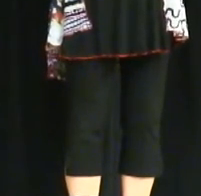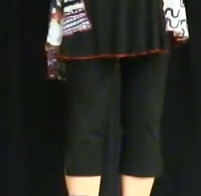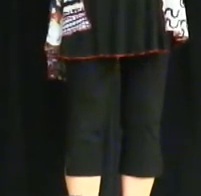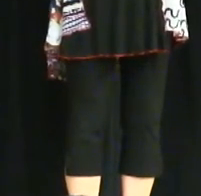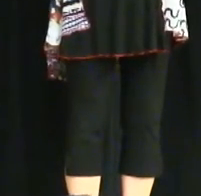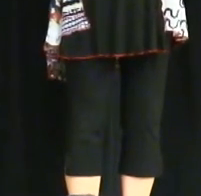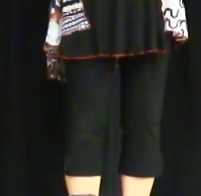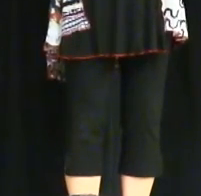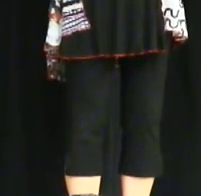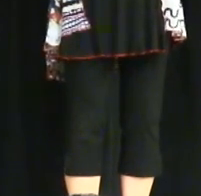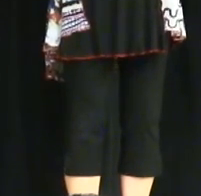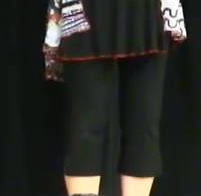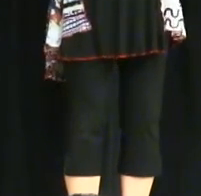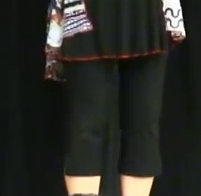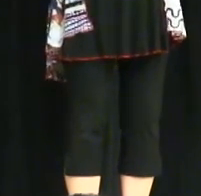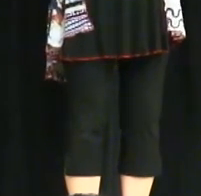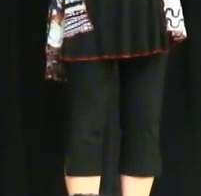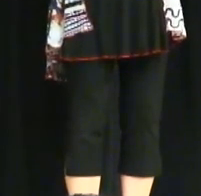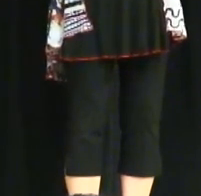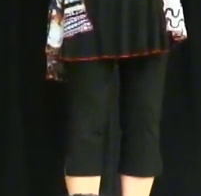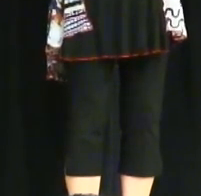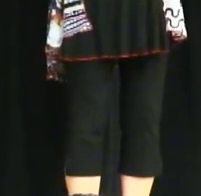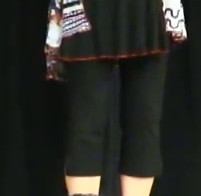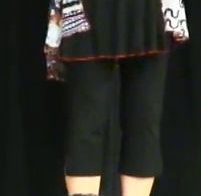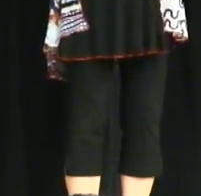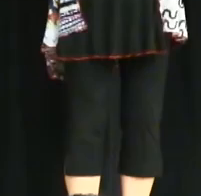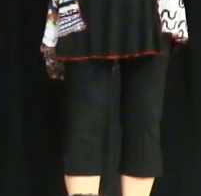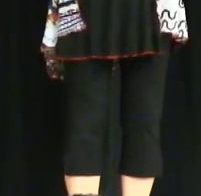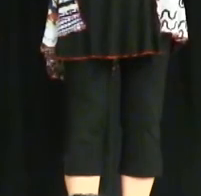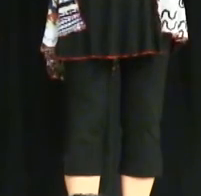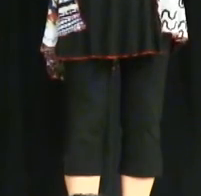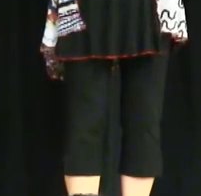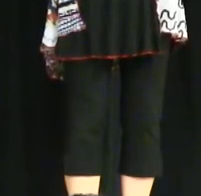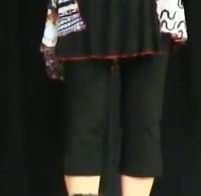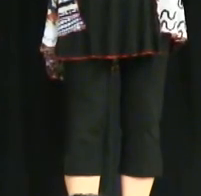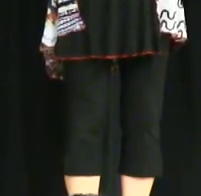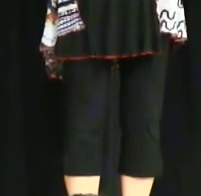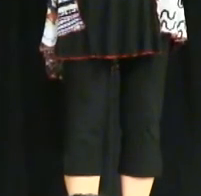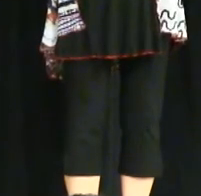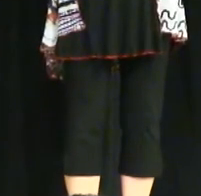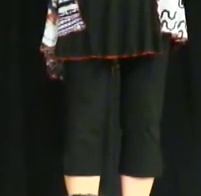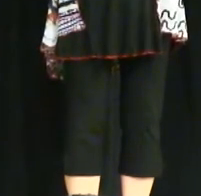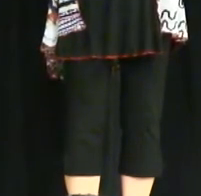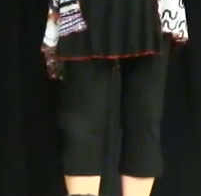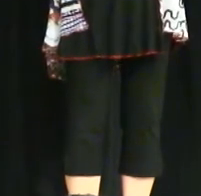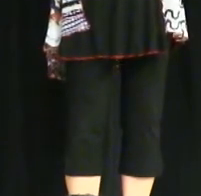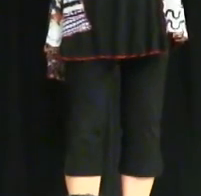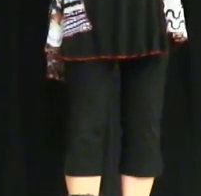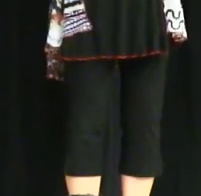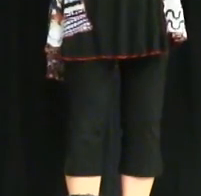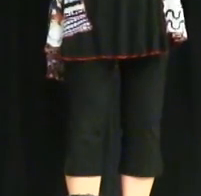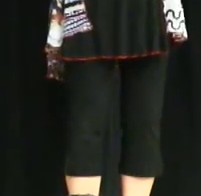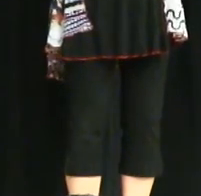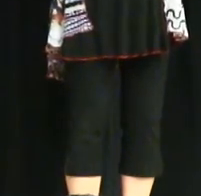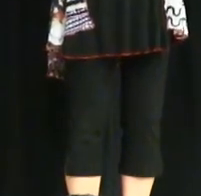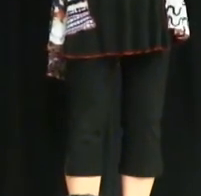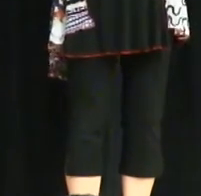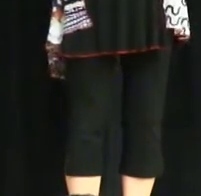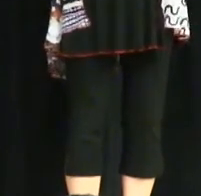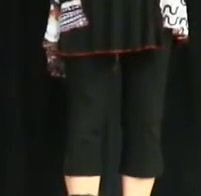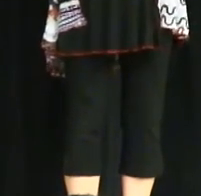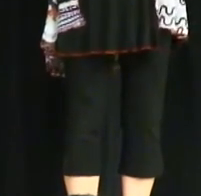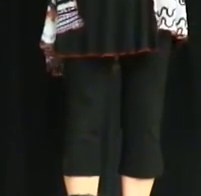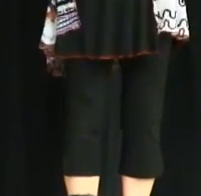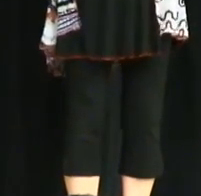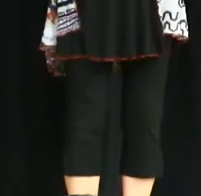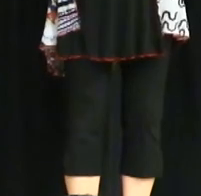think, such a tremendous staff along with you as family members that support them and give them that encouragement to do and